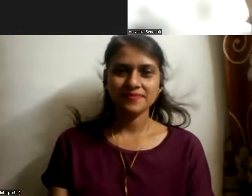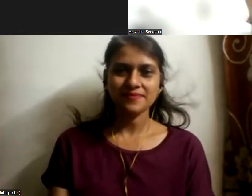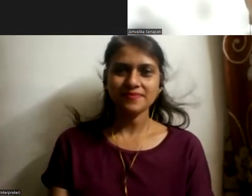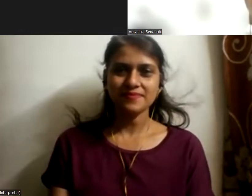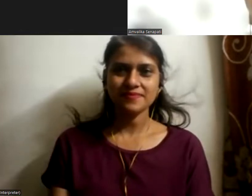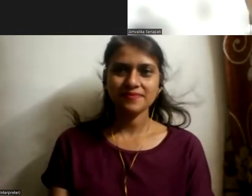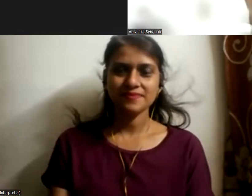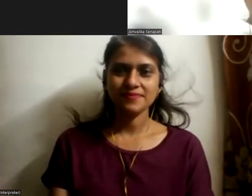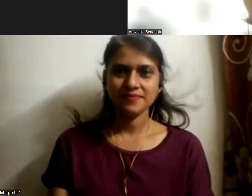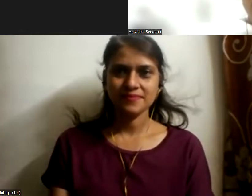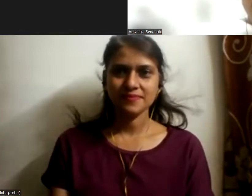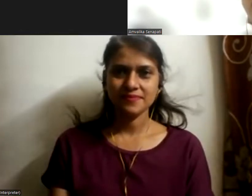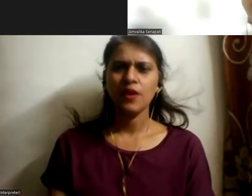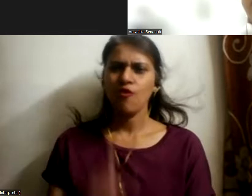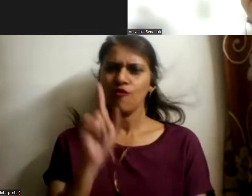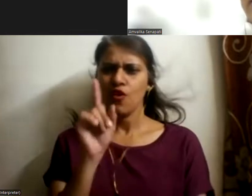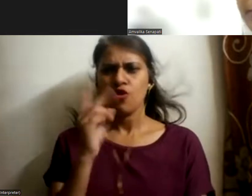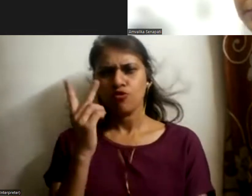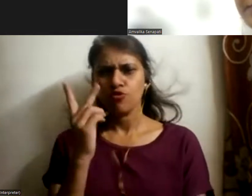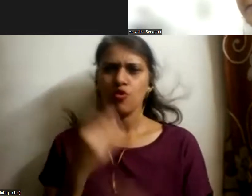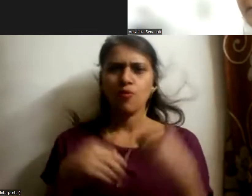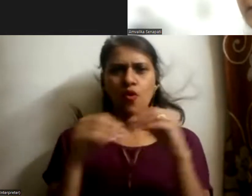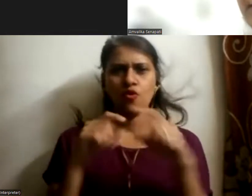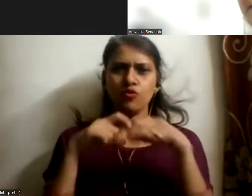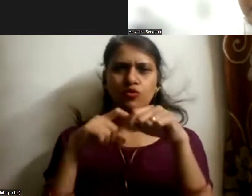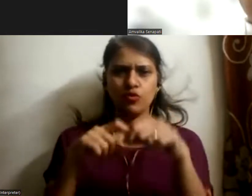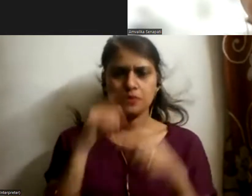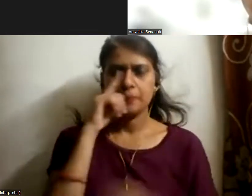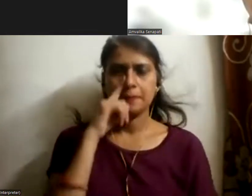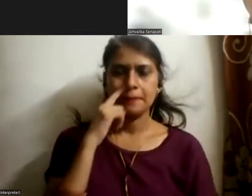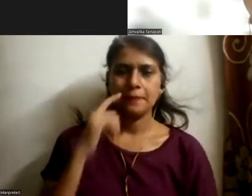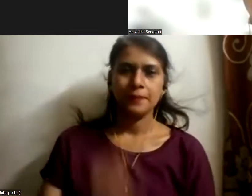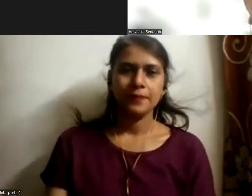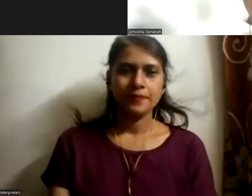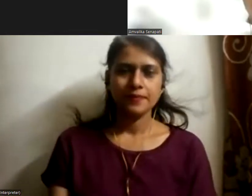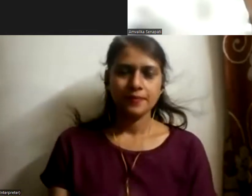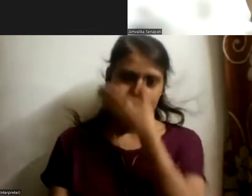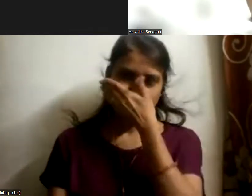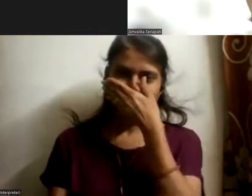We can take 1 or 2 more questions if there are. Yeah.